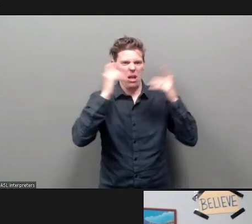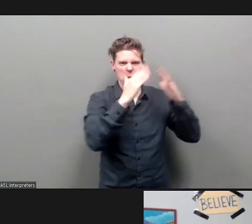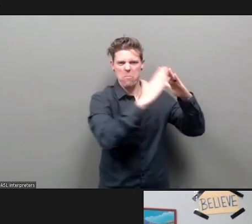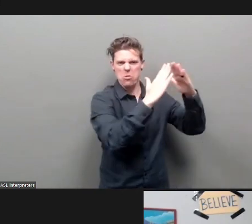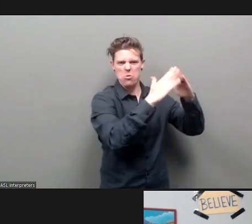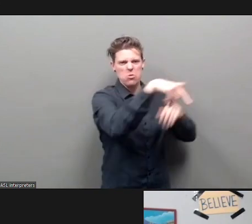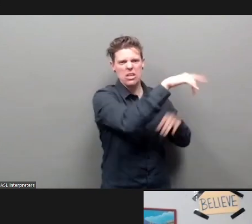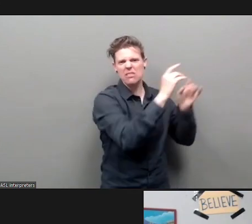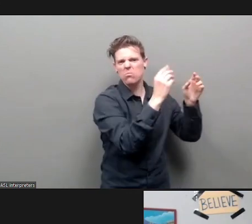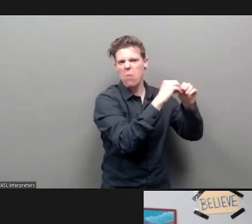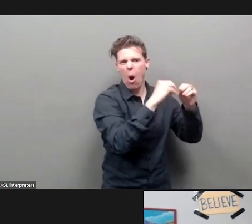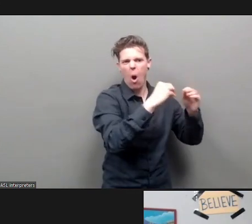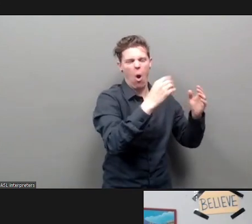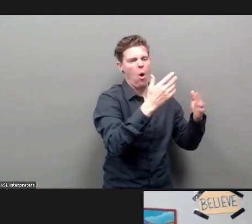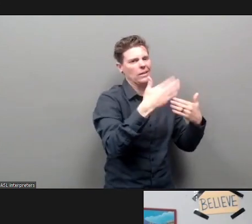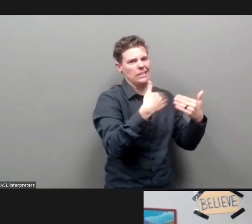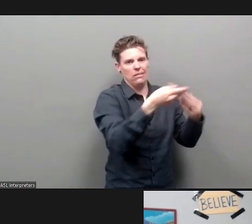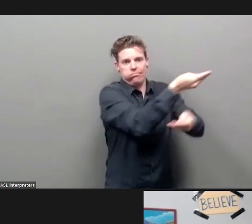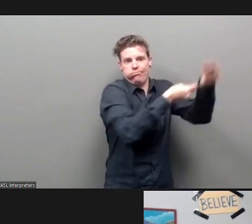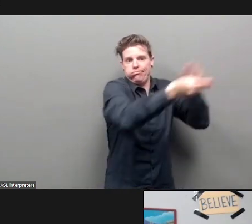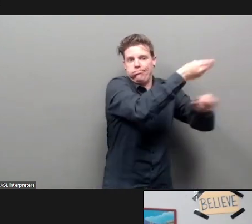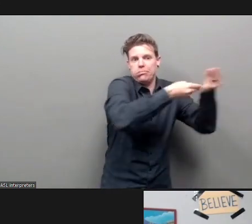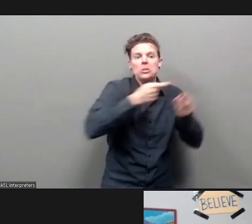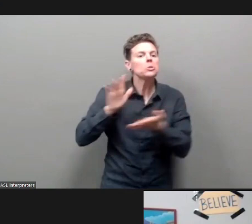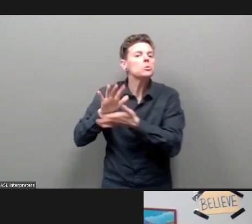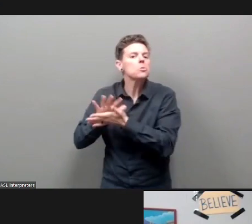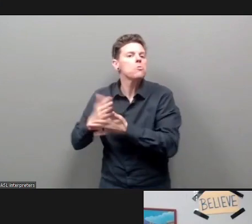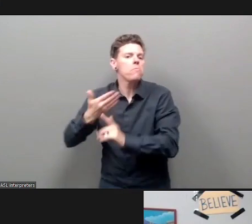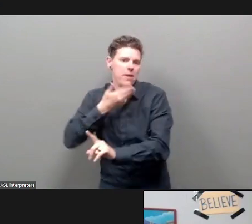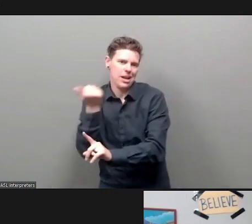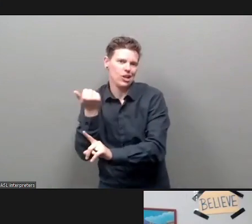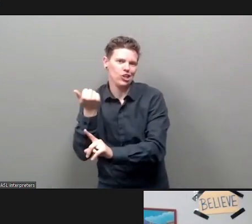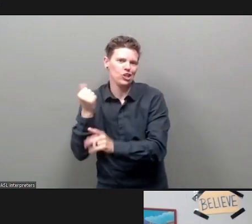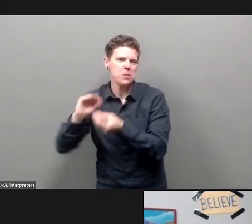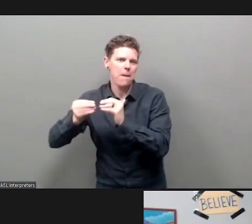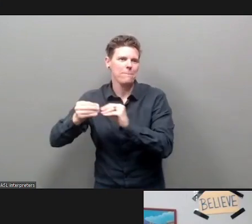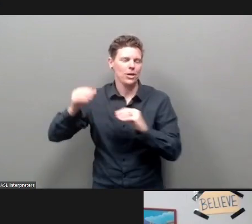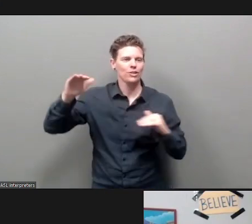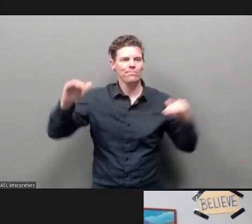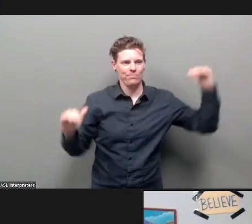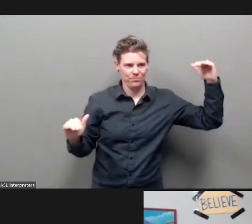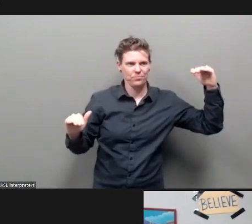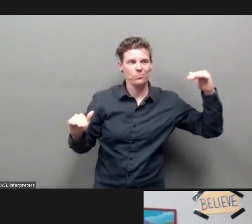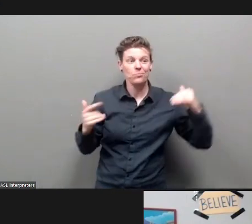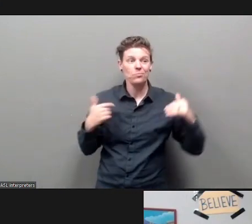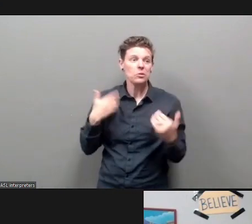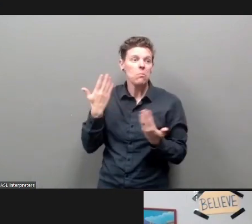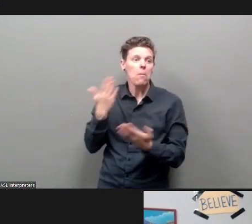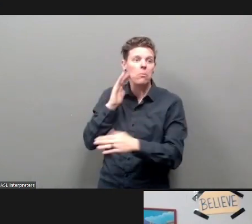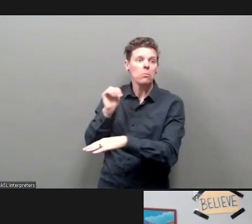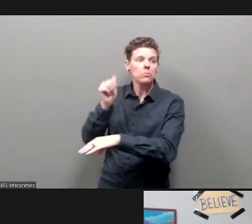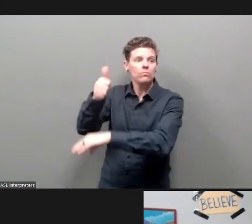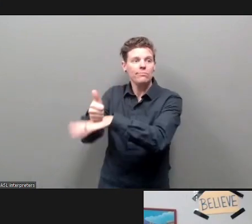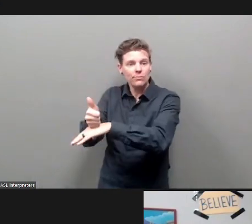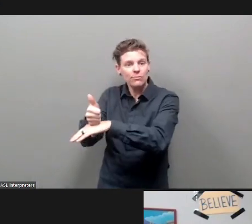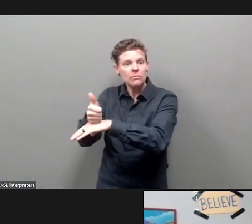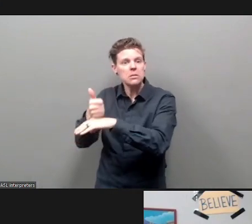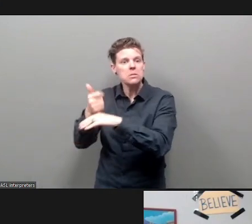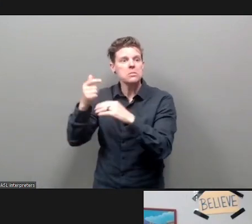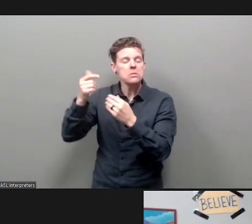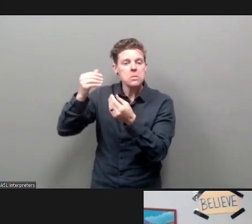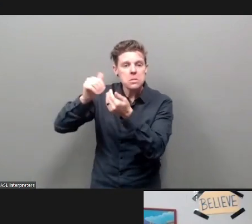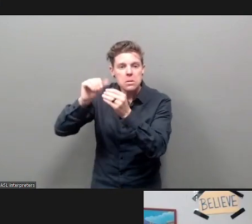I don't think we're going to establish thresholds at this point. The discussions aren't over, so I'm